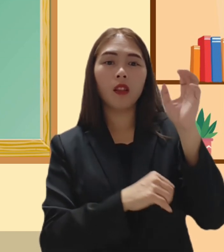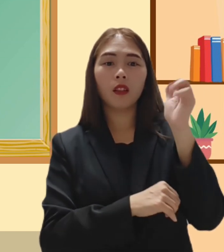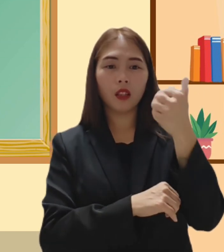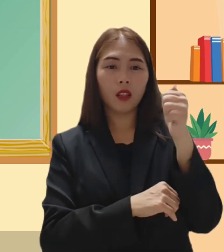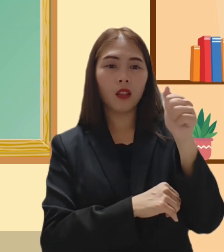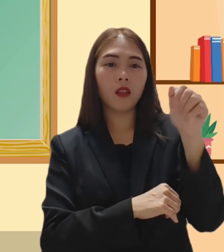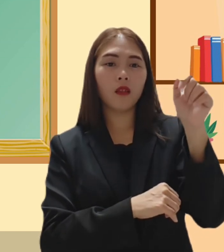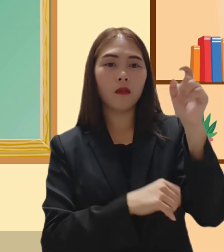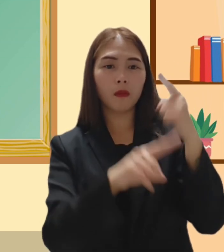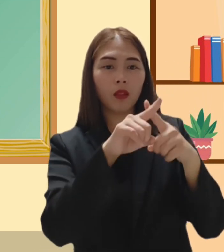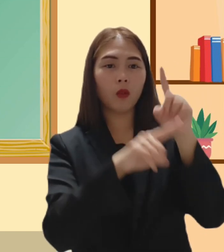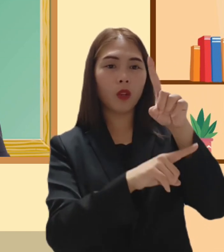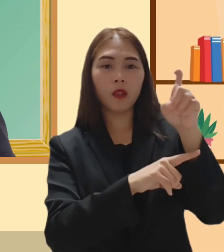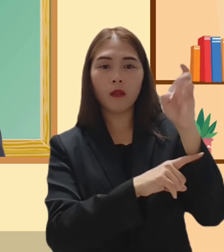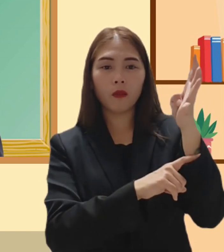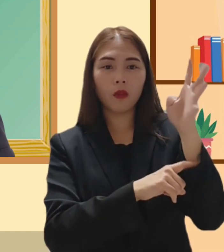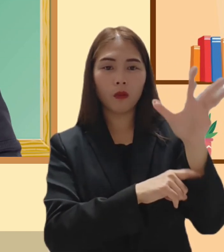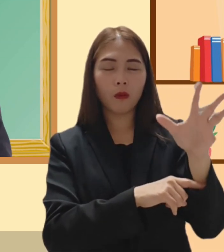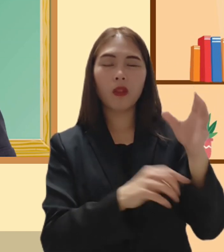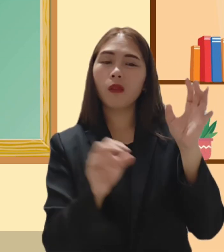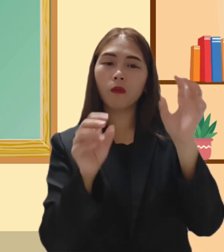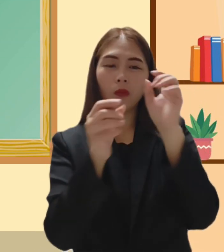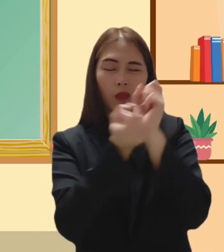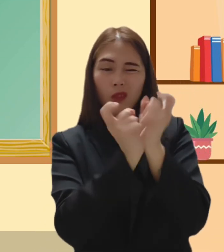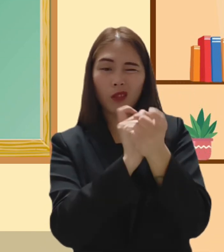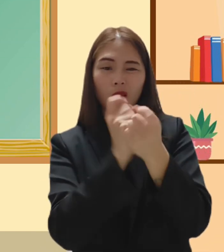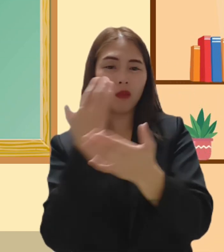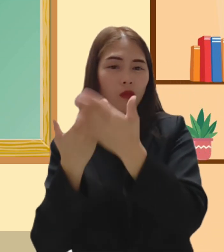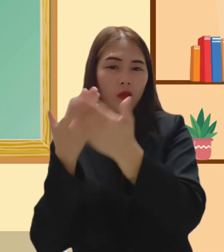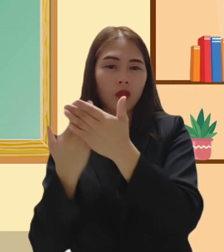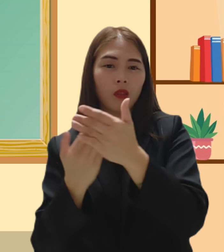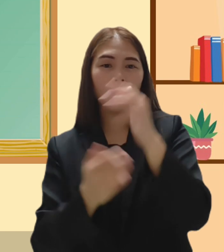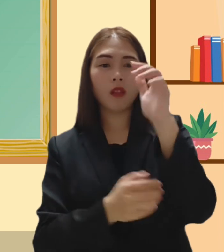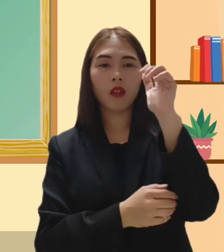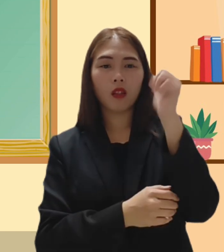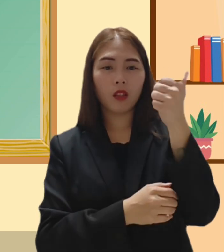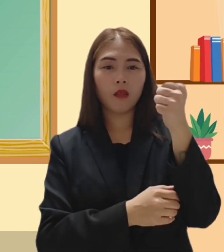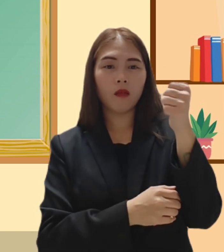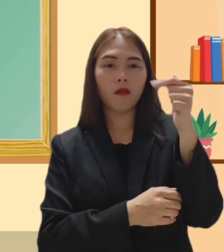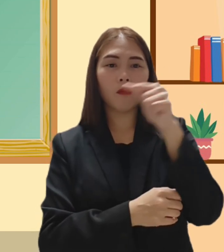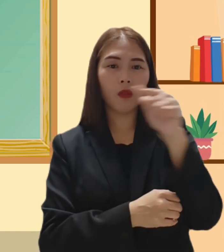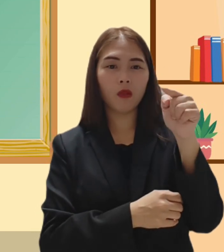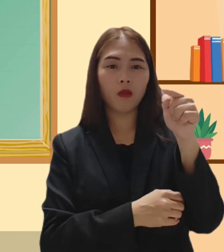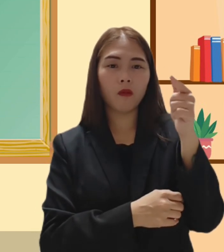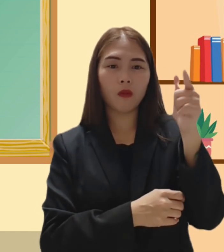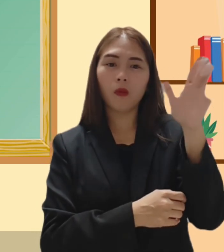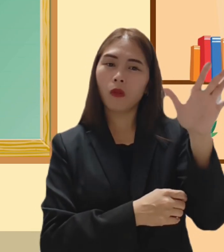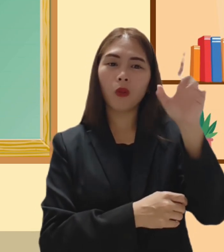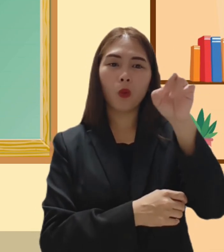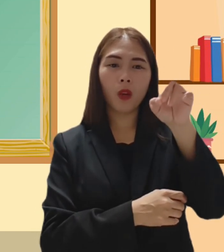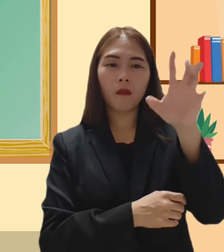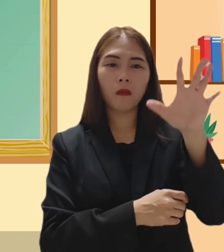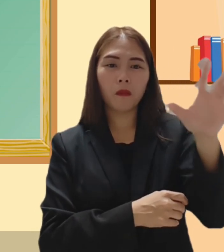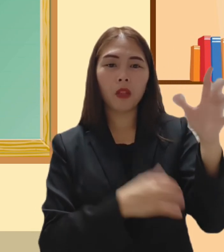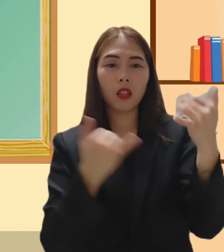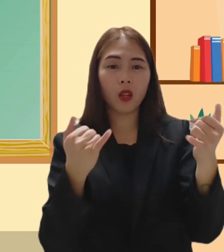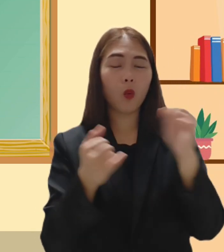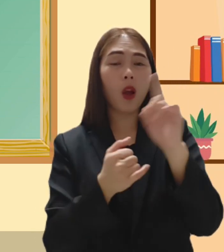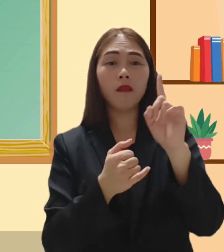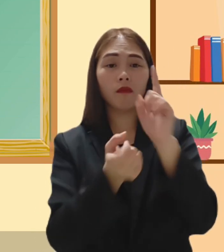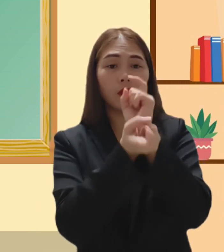29 times 5 equals 145. If we simplify it, 10 plus 145 is